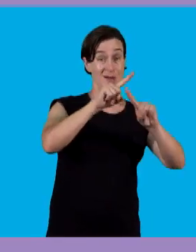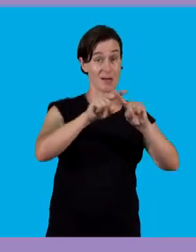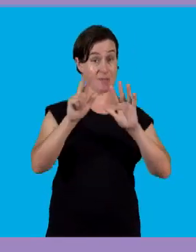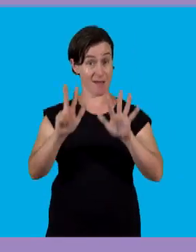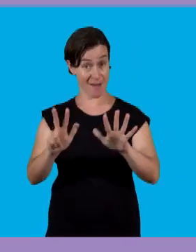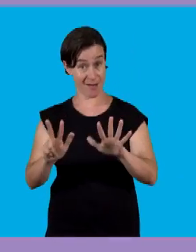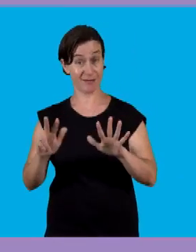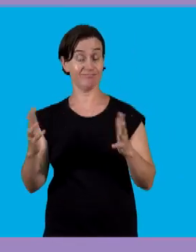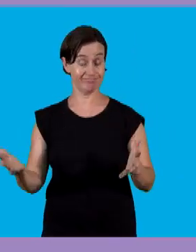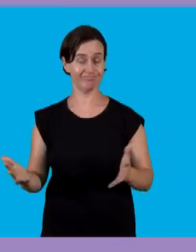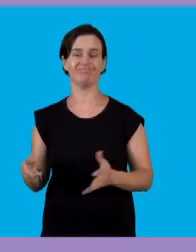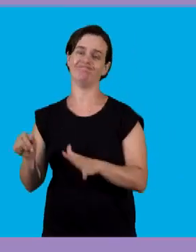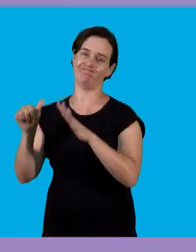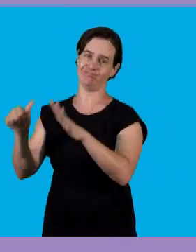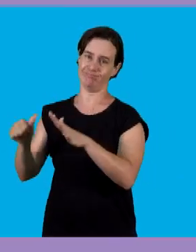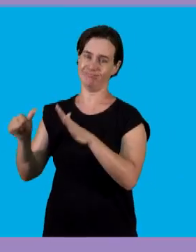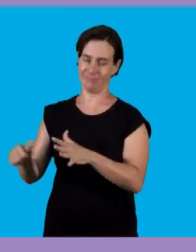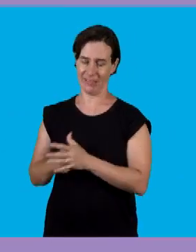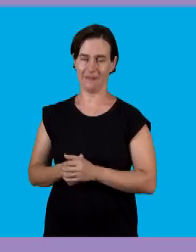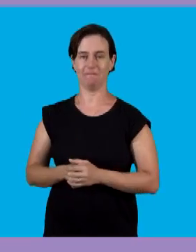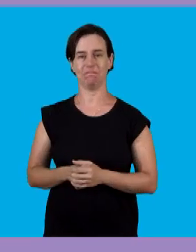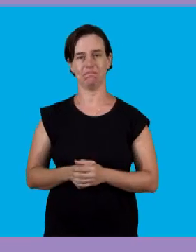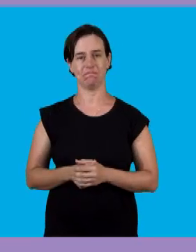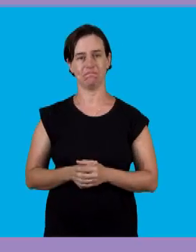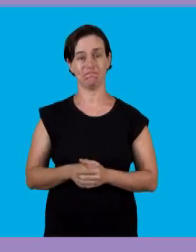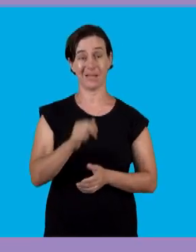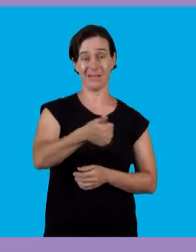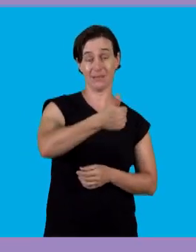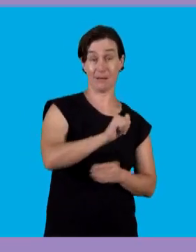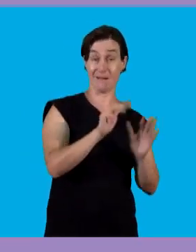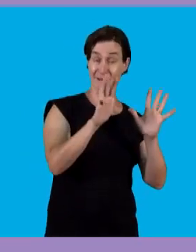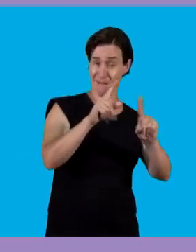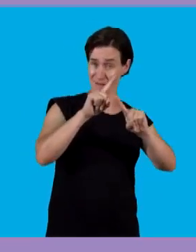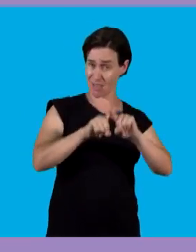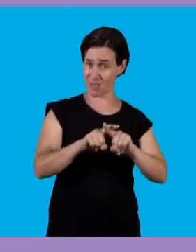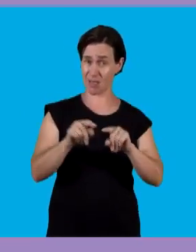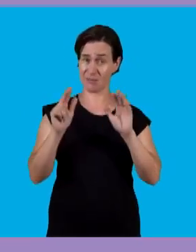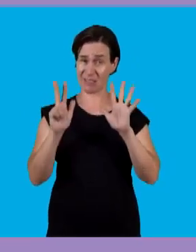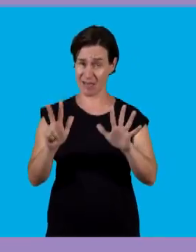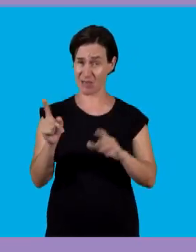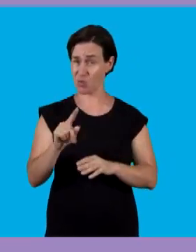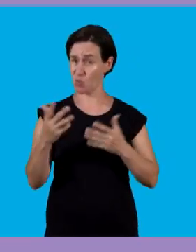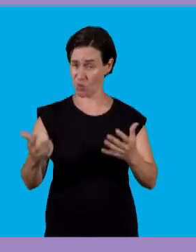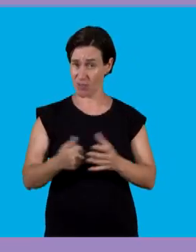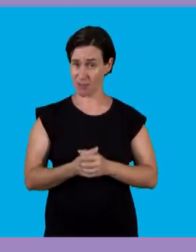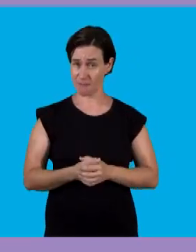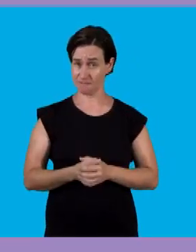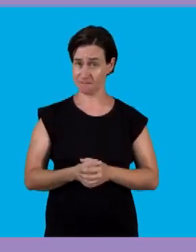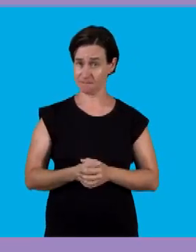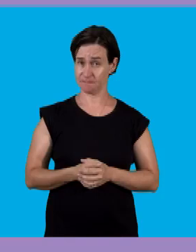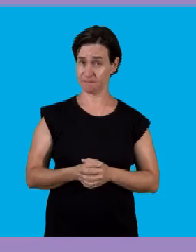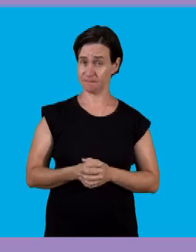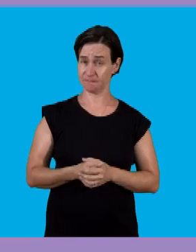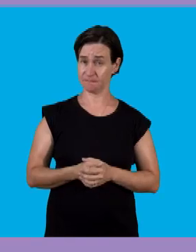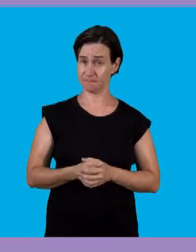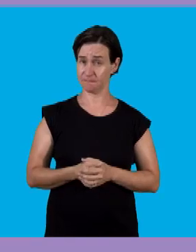multiplied by 8, that is going to give us a 16. Then we have 9 multiplied by 8. That is